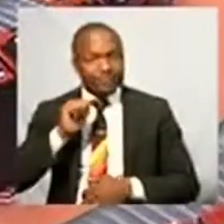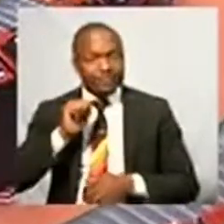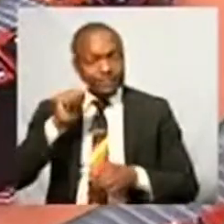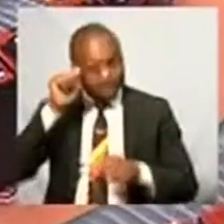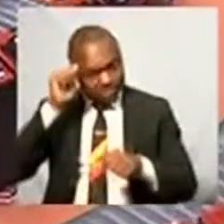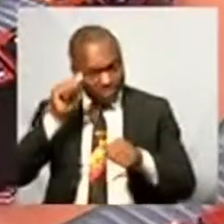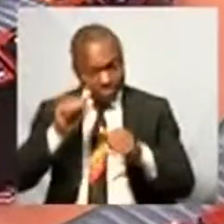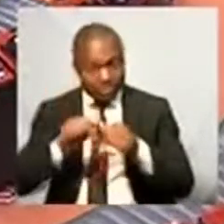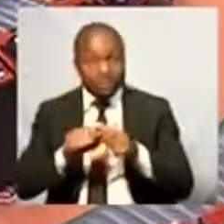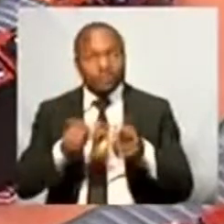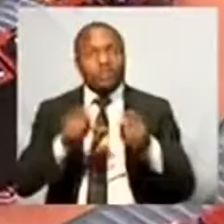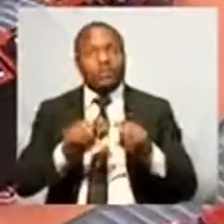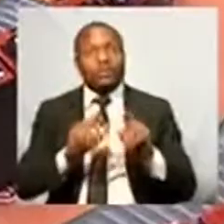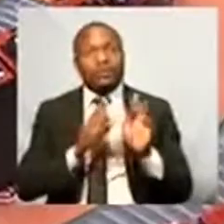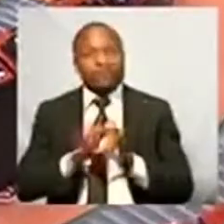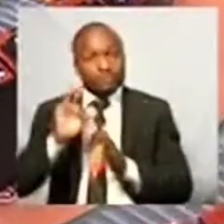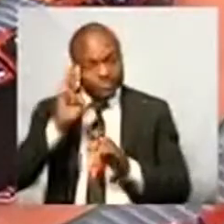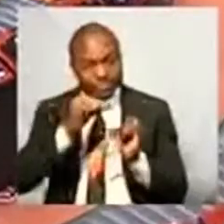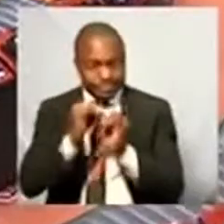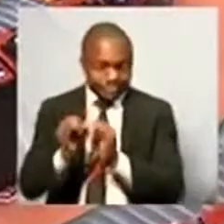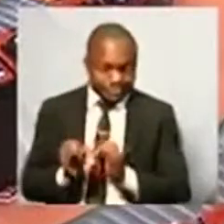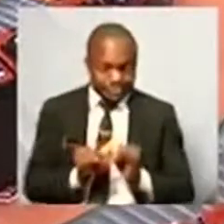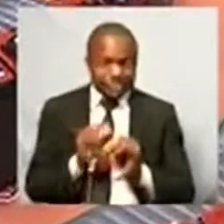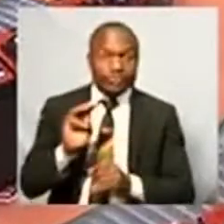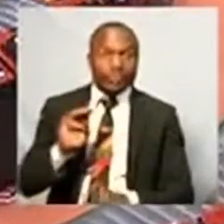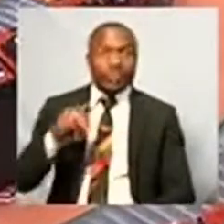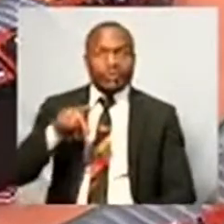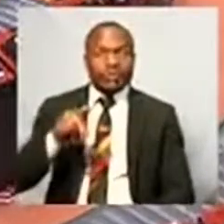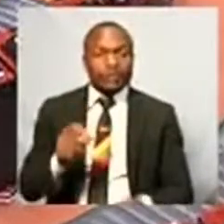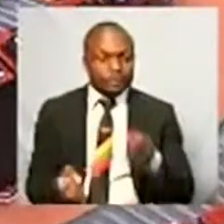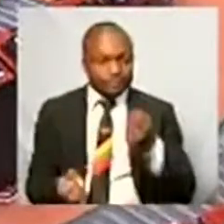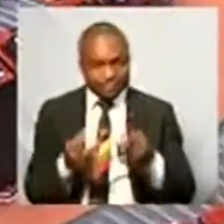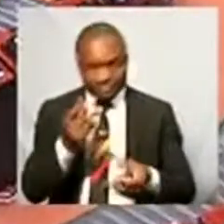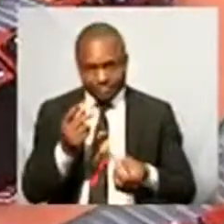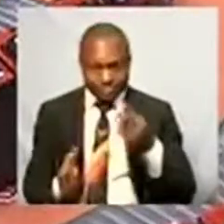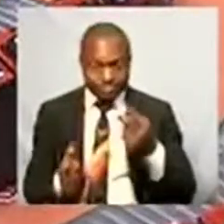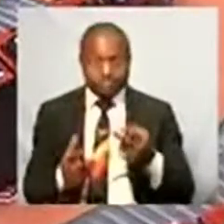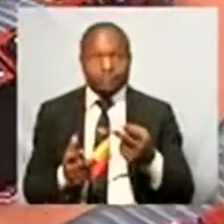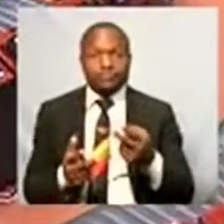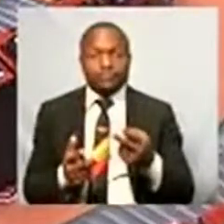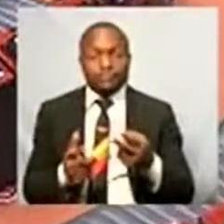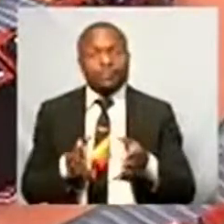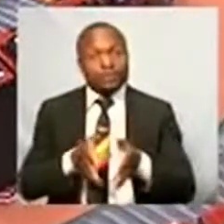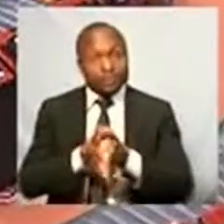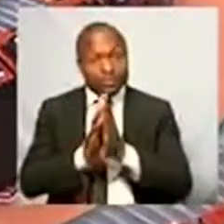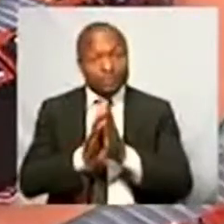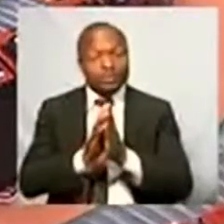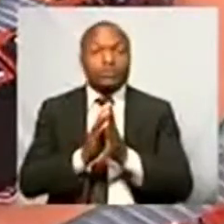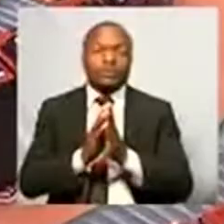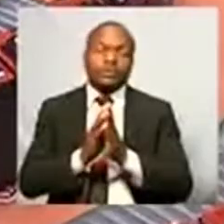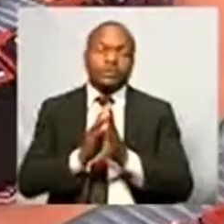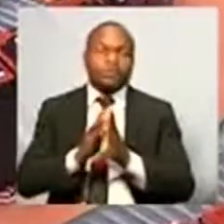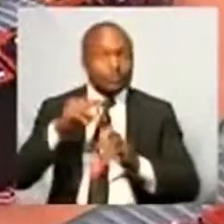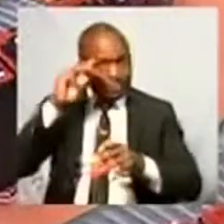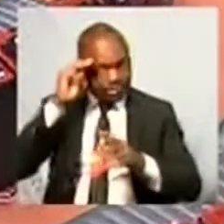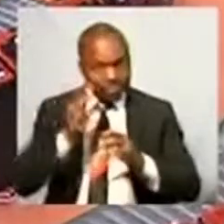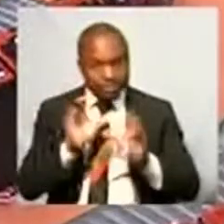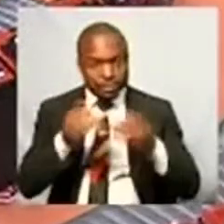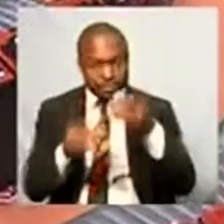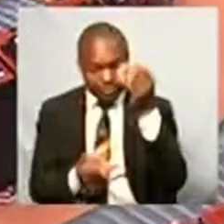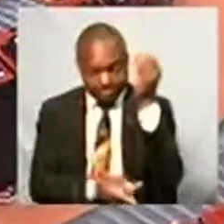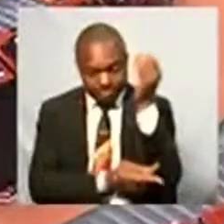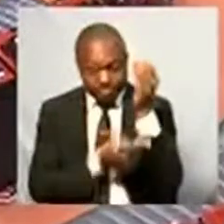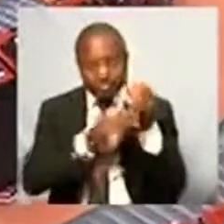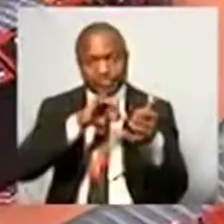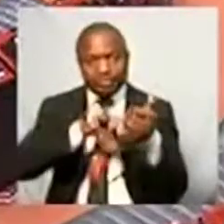implemented. And also, Water Member of Parliament, Mr. Andrew Tayengwaka, to ask the Minister of Community Development and Social